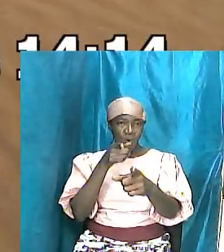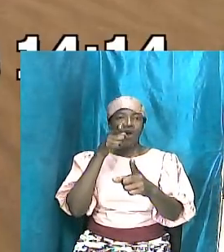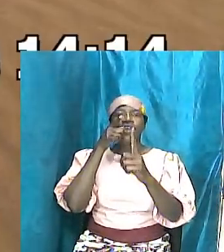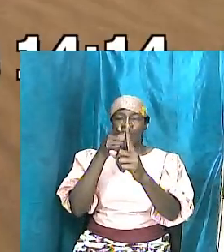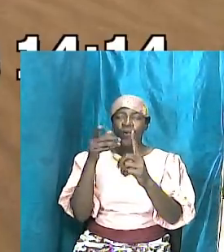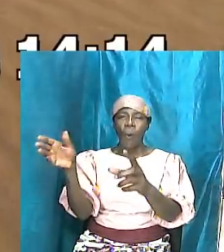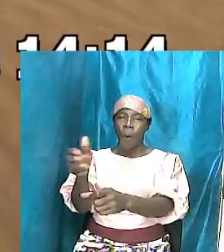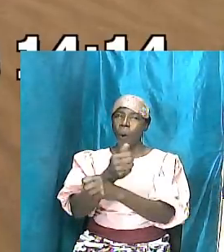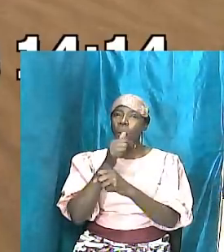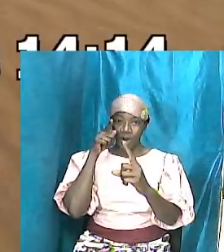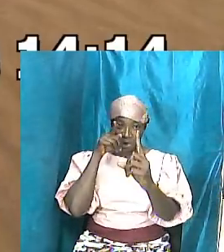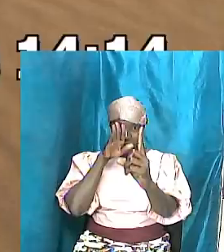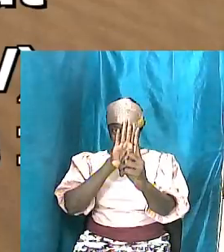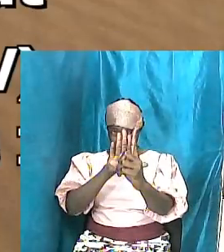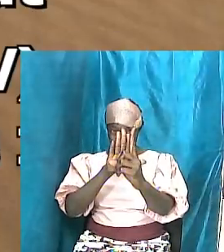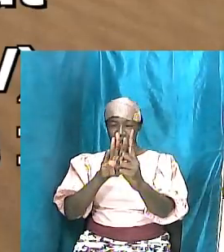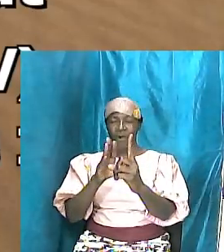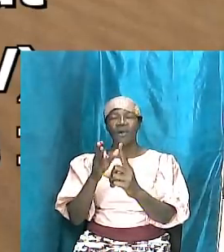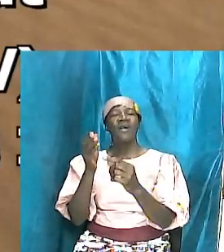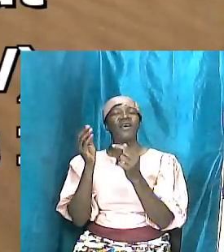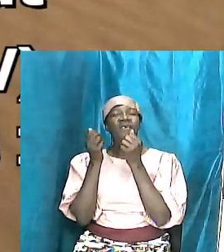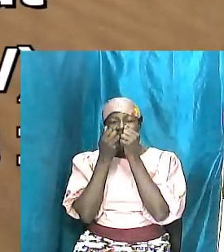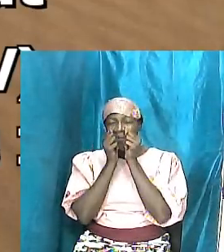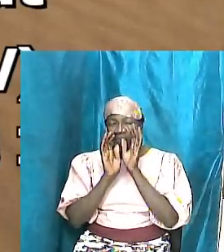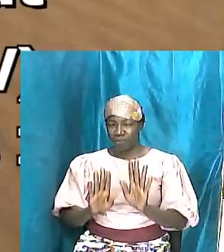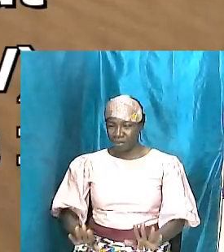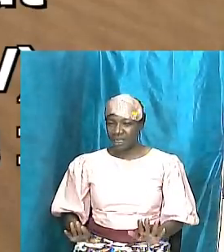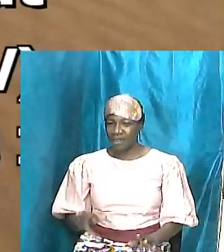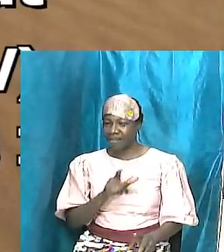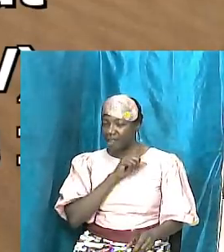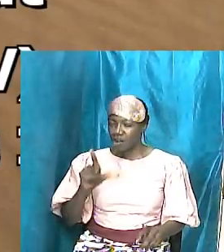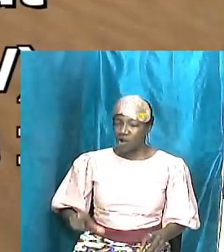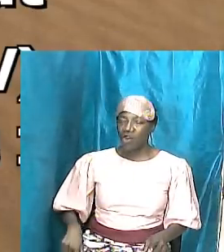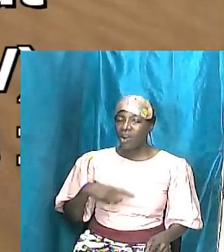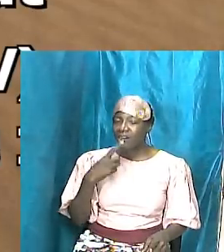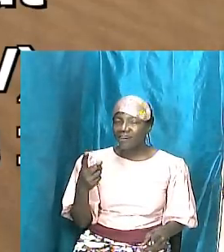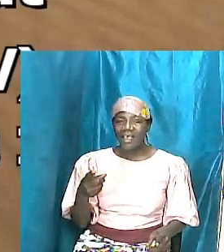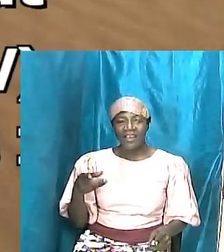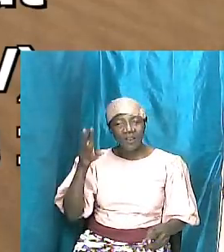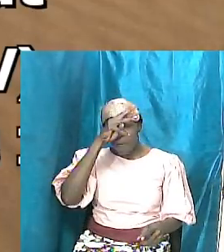your peace." And that those are serious words. And the Lord said unto